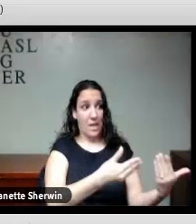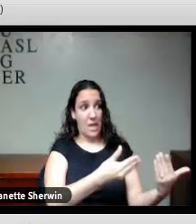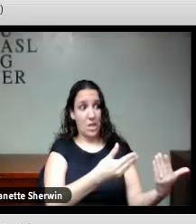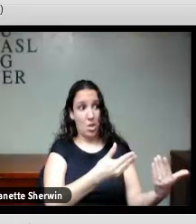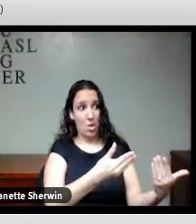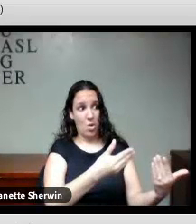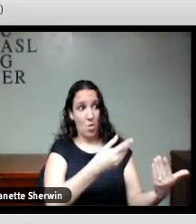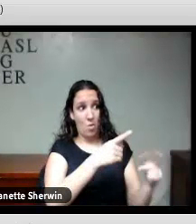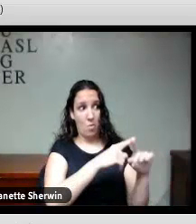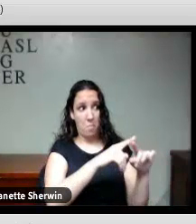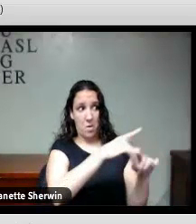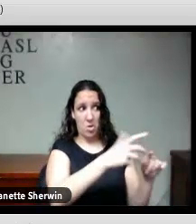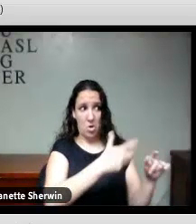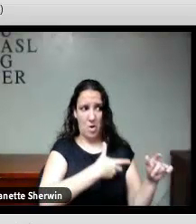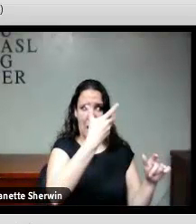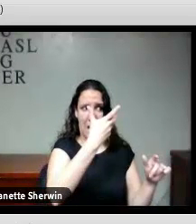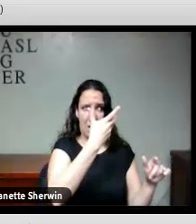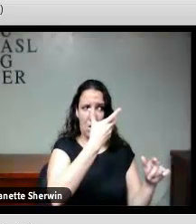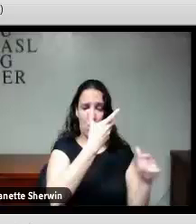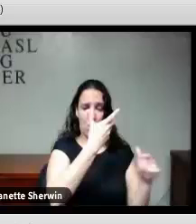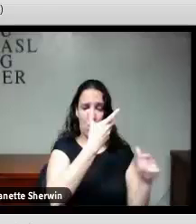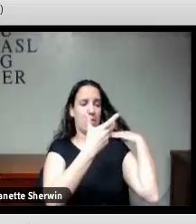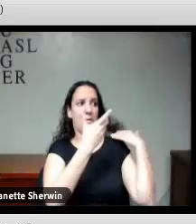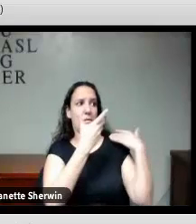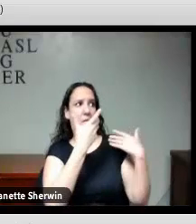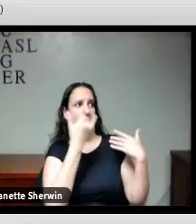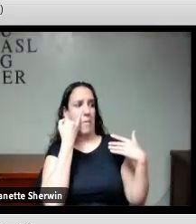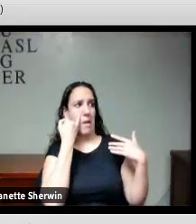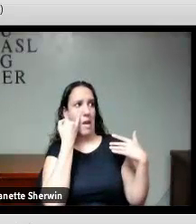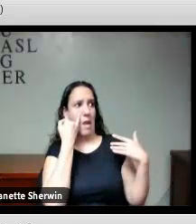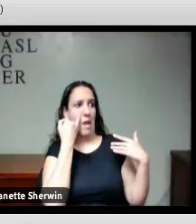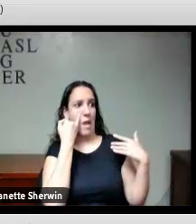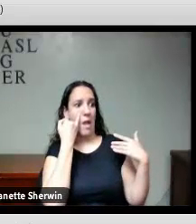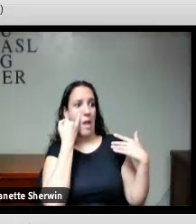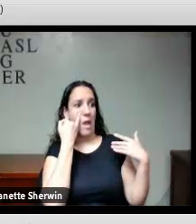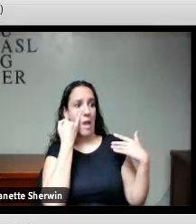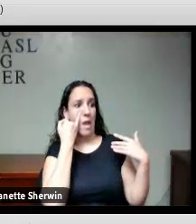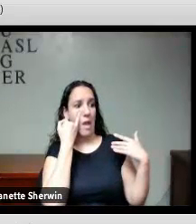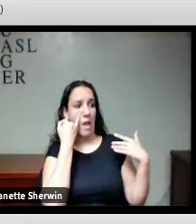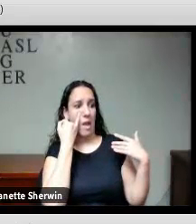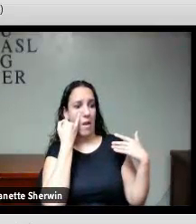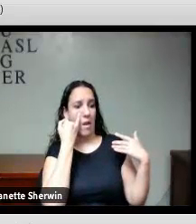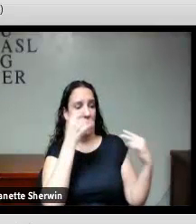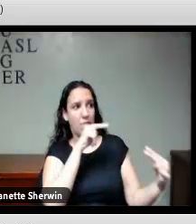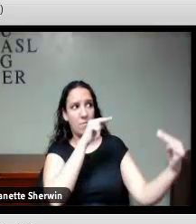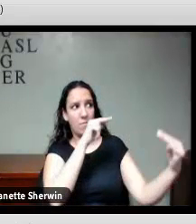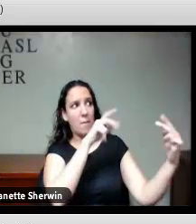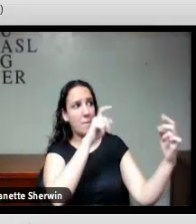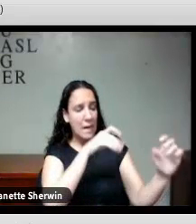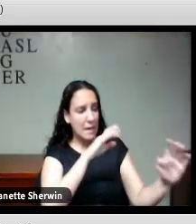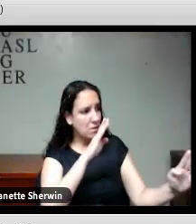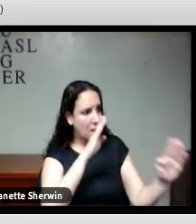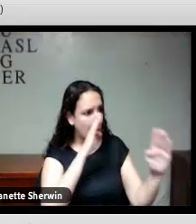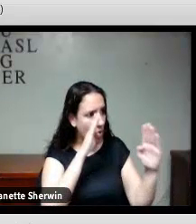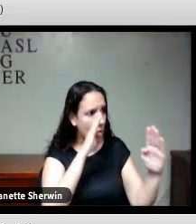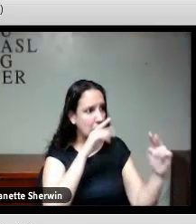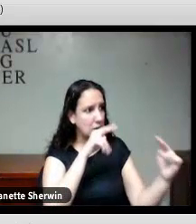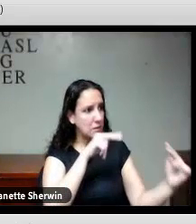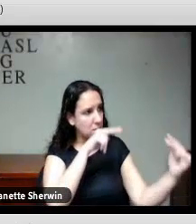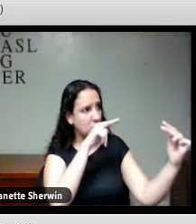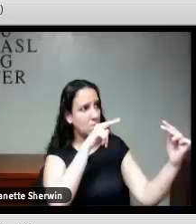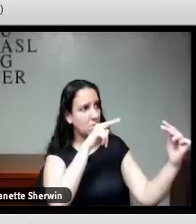angry. The chances of me making eye contact then go down, don't they? Unless I'm really focusing on it, unless I'm thinking, you know what, I need